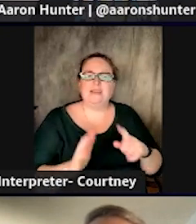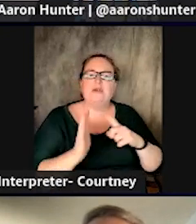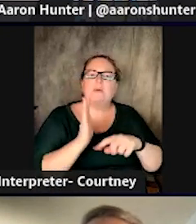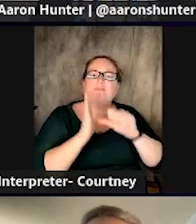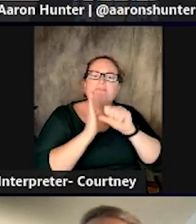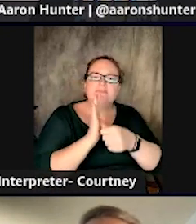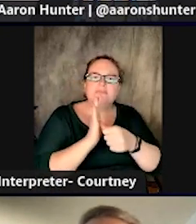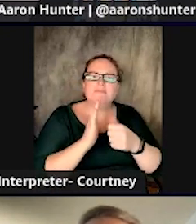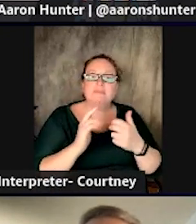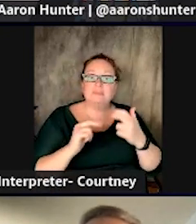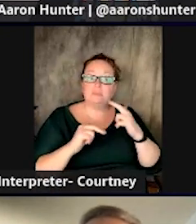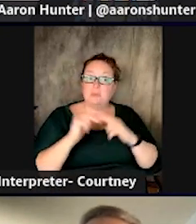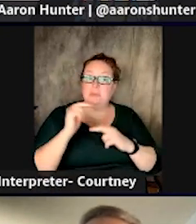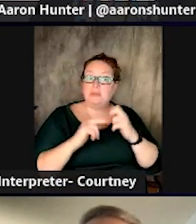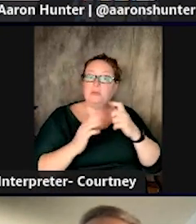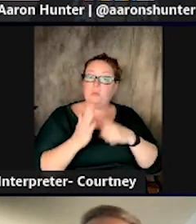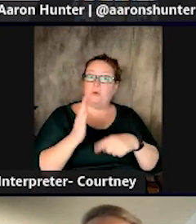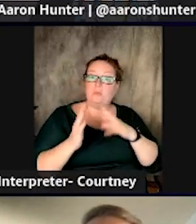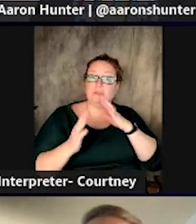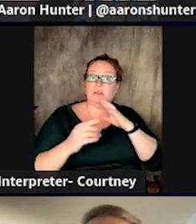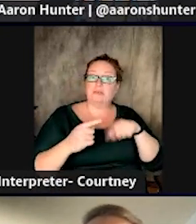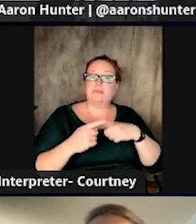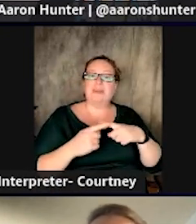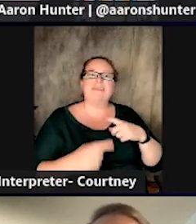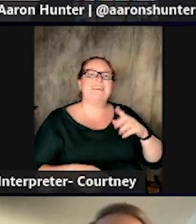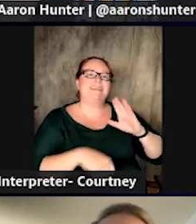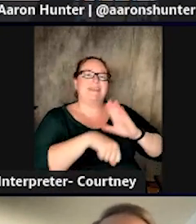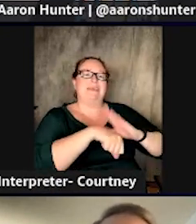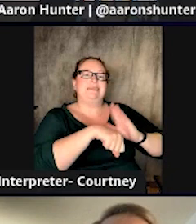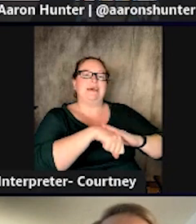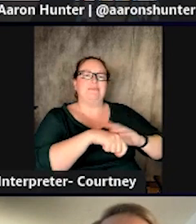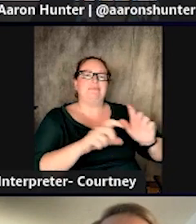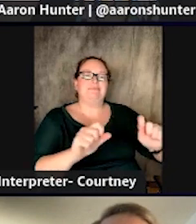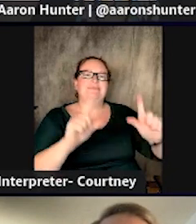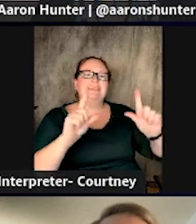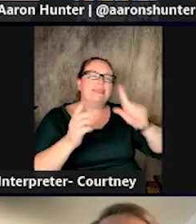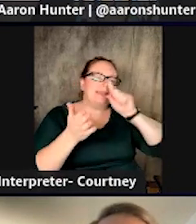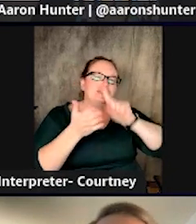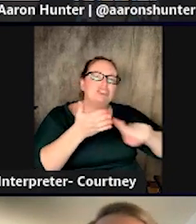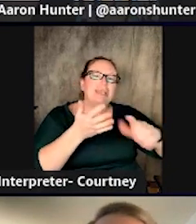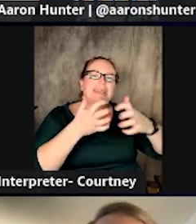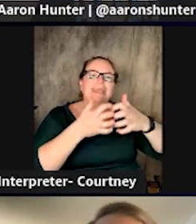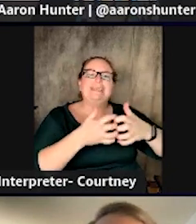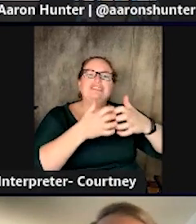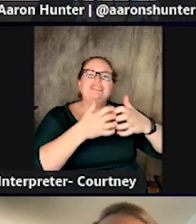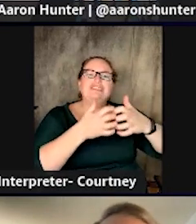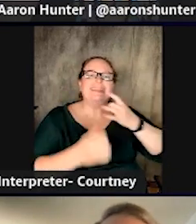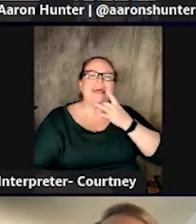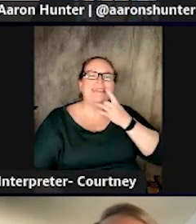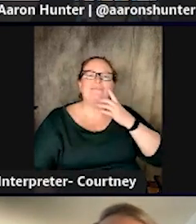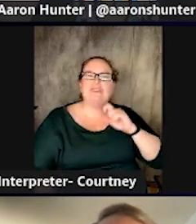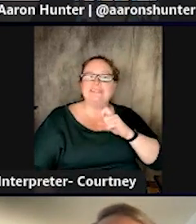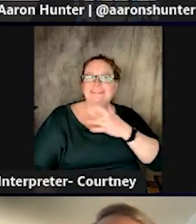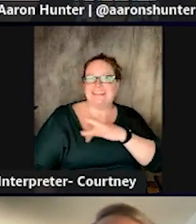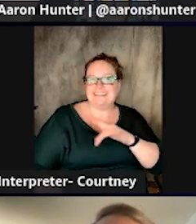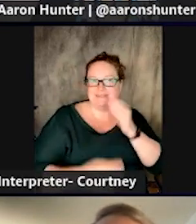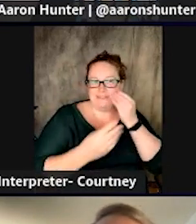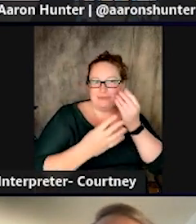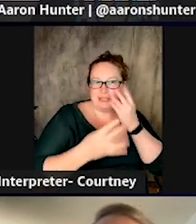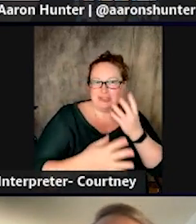built what we're referring to as kind of like the heads up display or check engine light for sensitive data within logs, right? So we have this